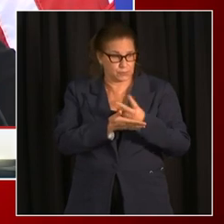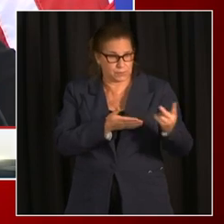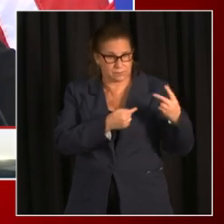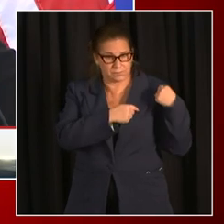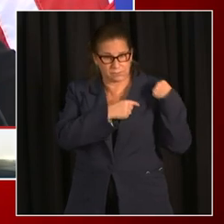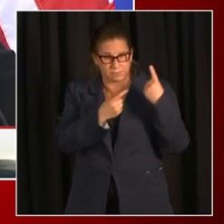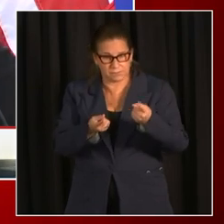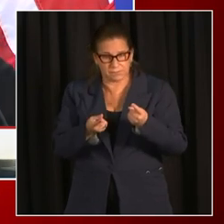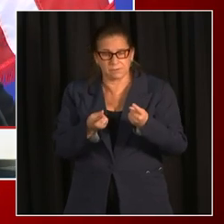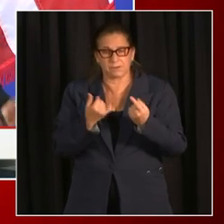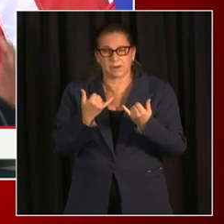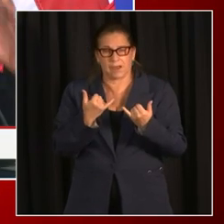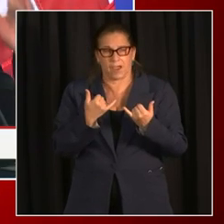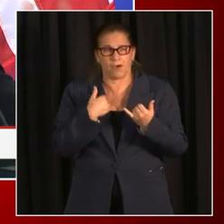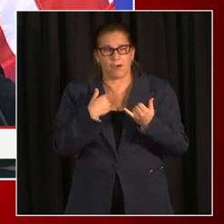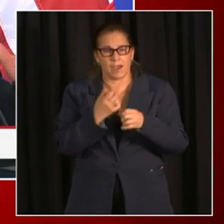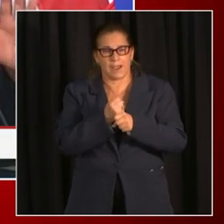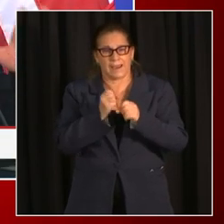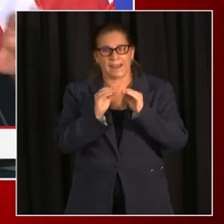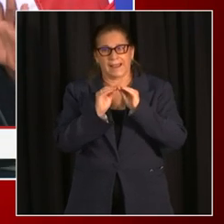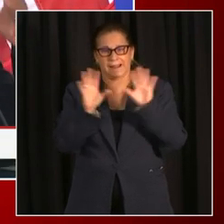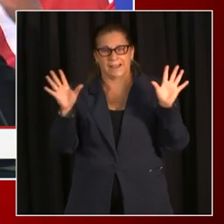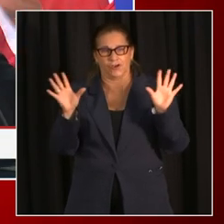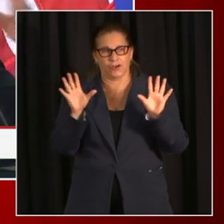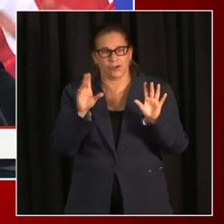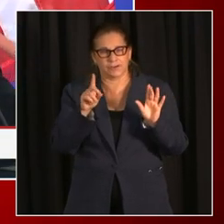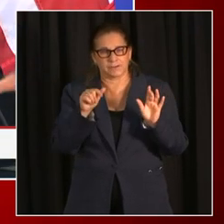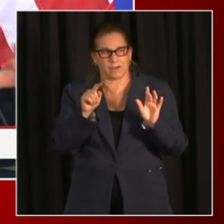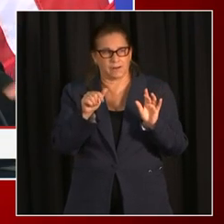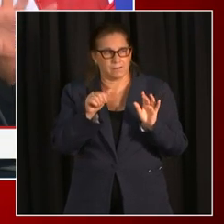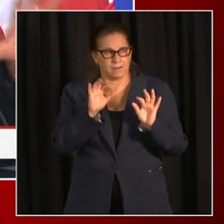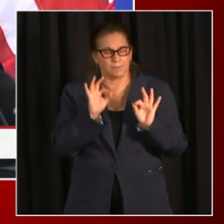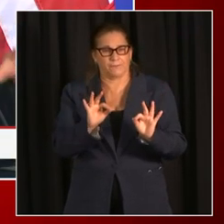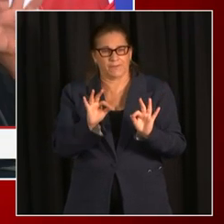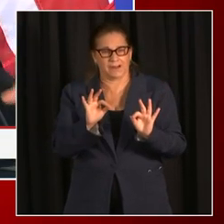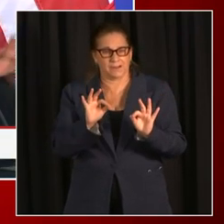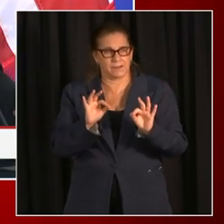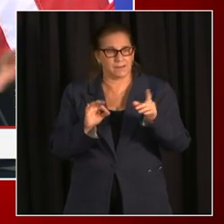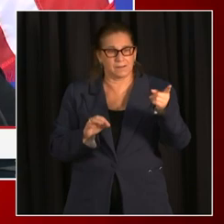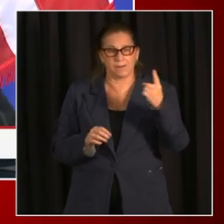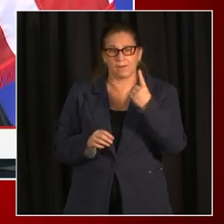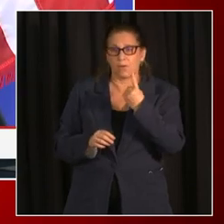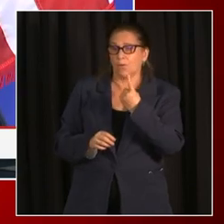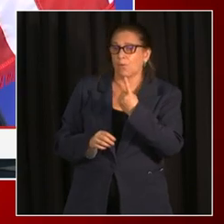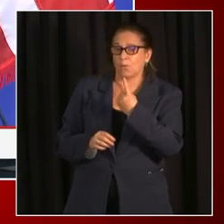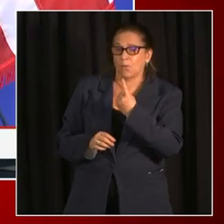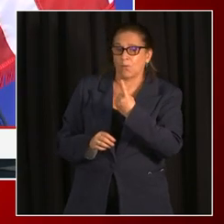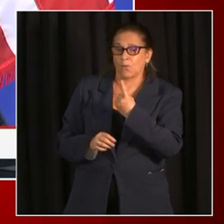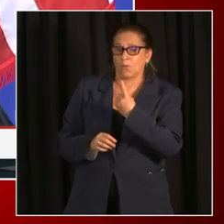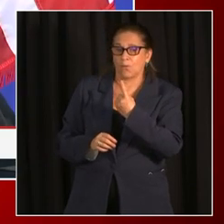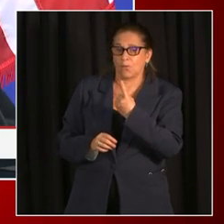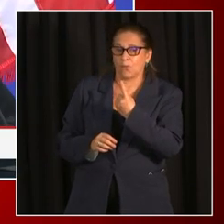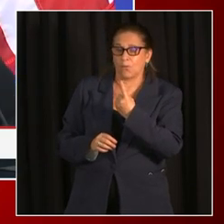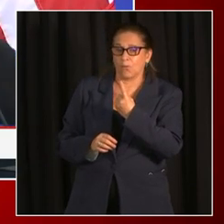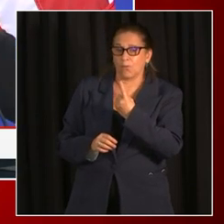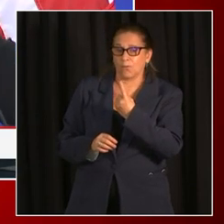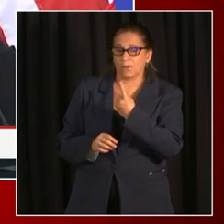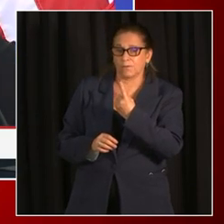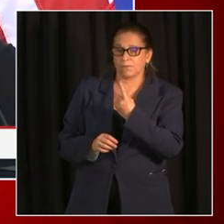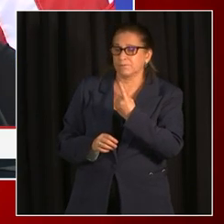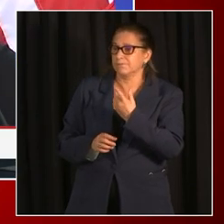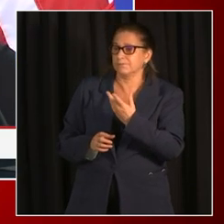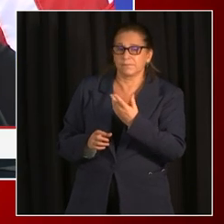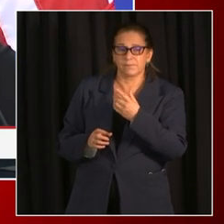we wanted to make perfectly clear that it's not, there's just not one thing that contributes even in all of the